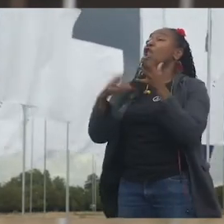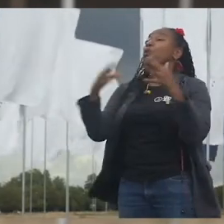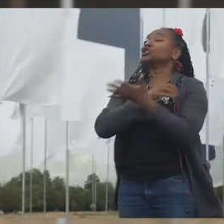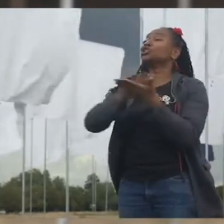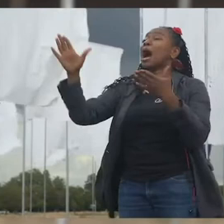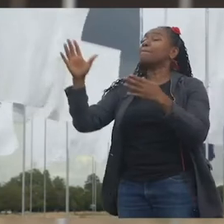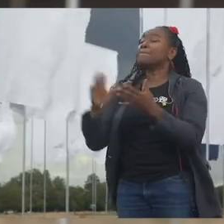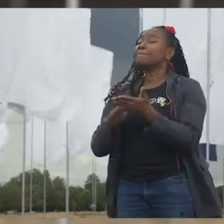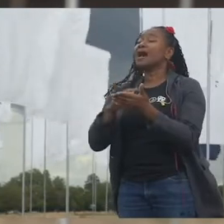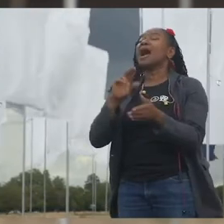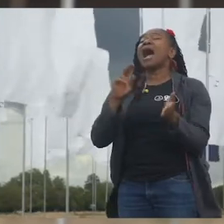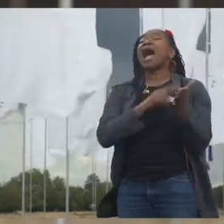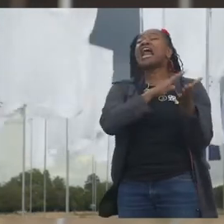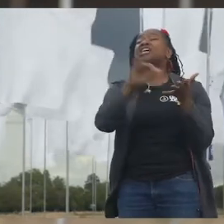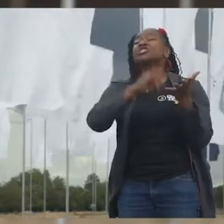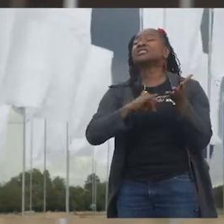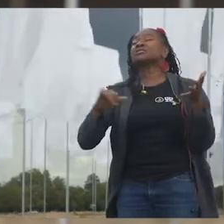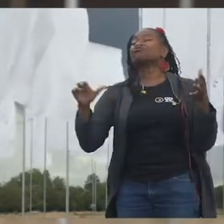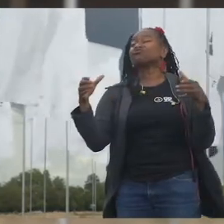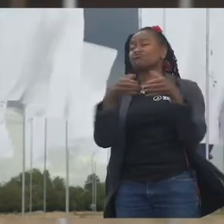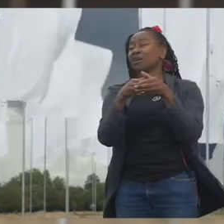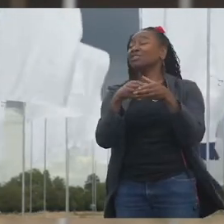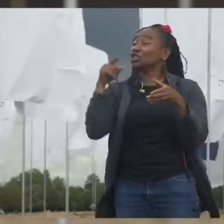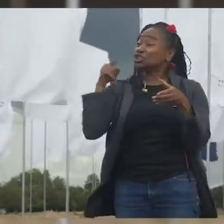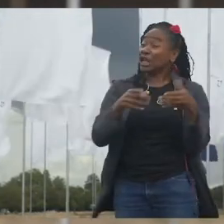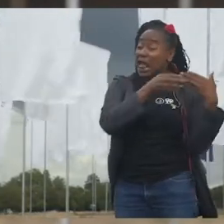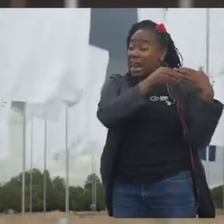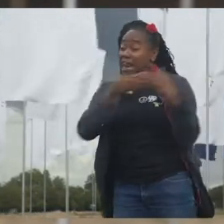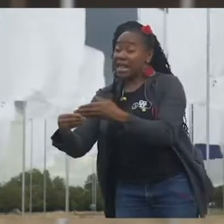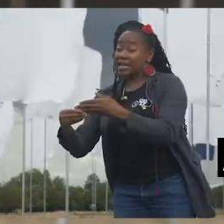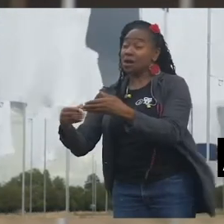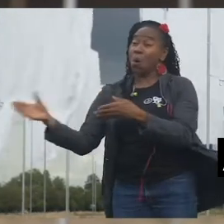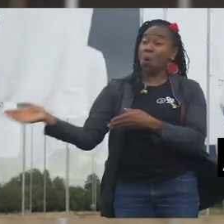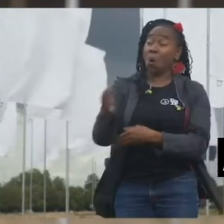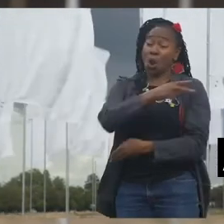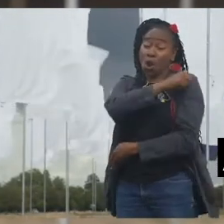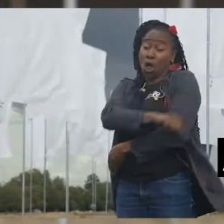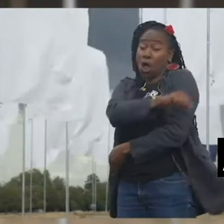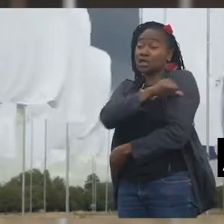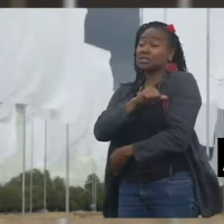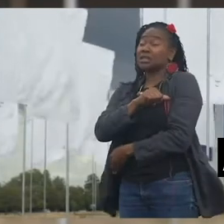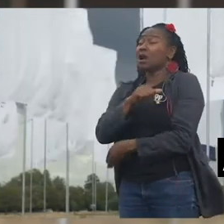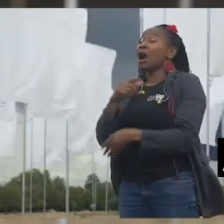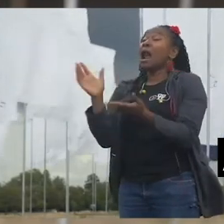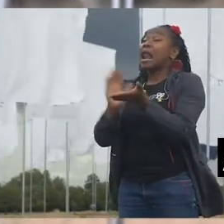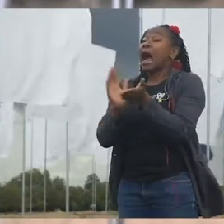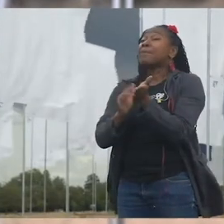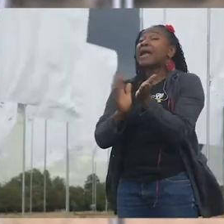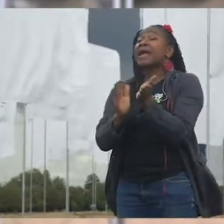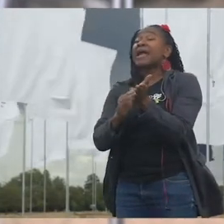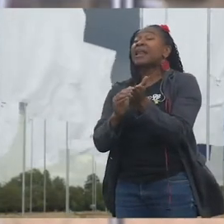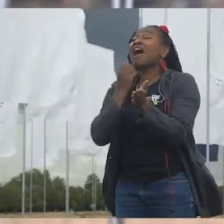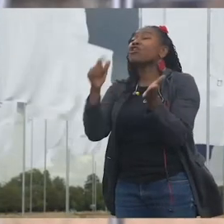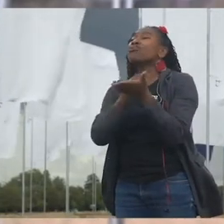here in Woolwich through what must surely be the challenge of their career. And while the clapping may have stopped,